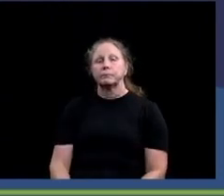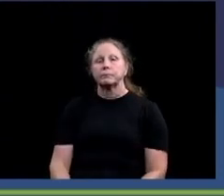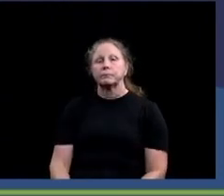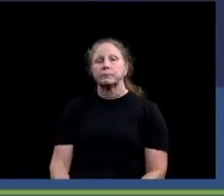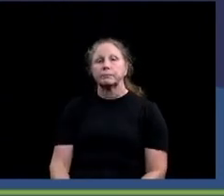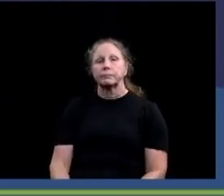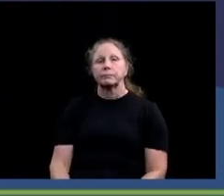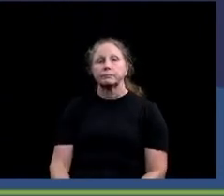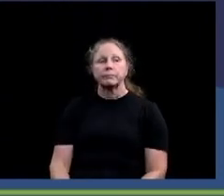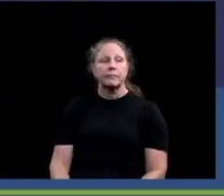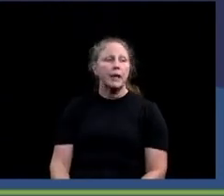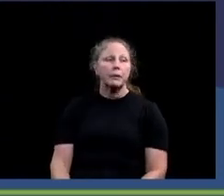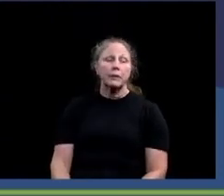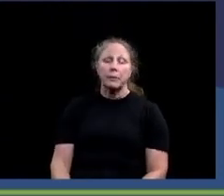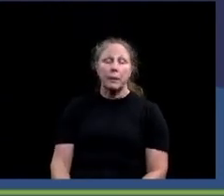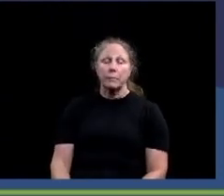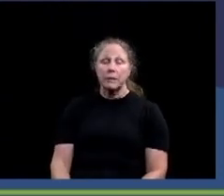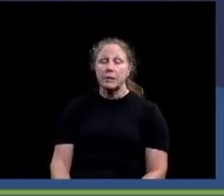Chief,